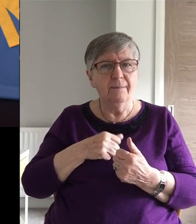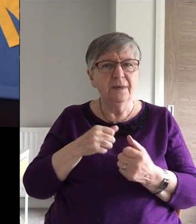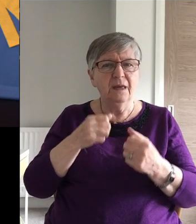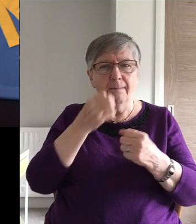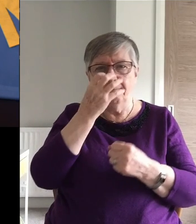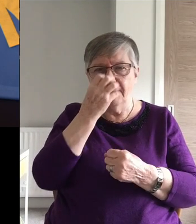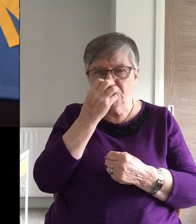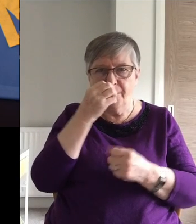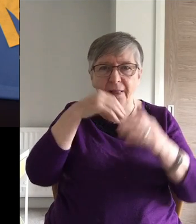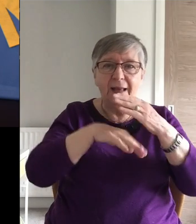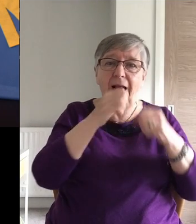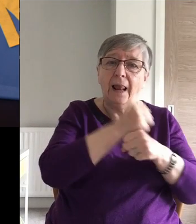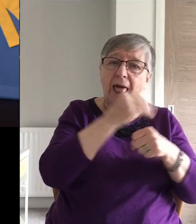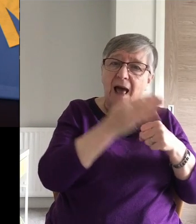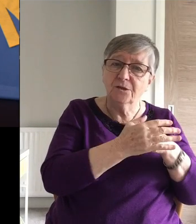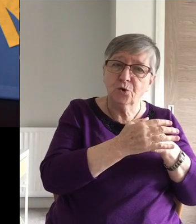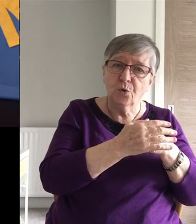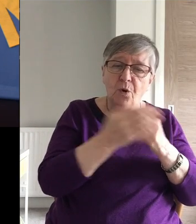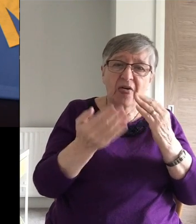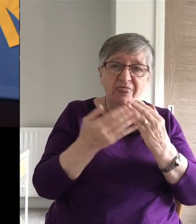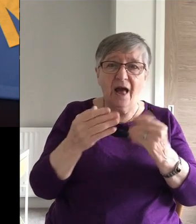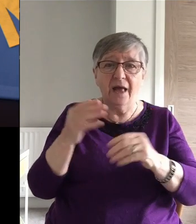in Glasgow than happy anywhere else."